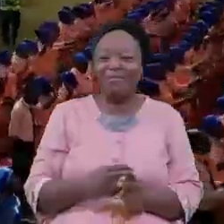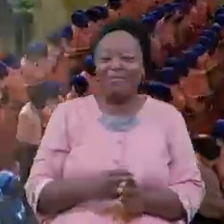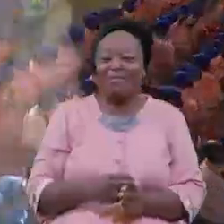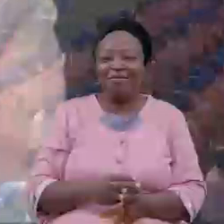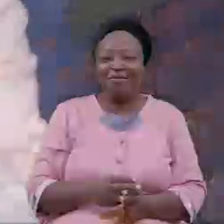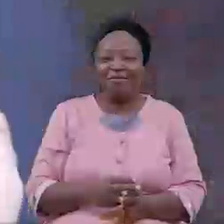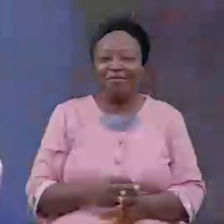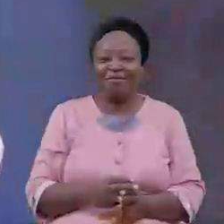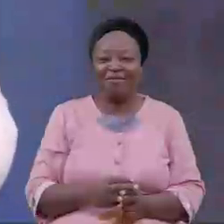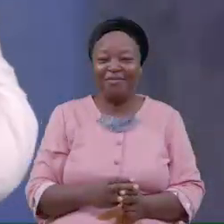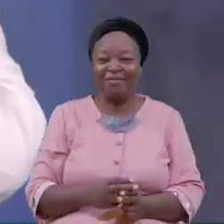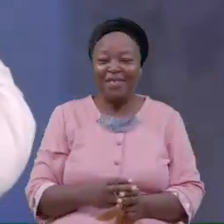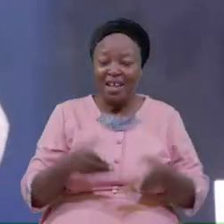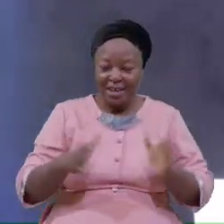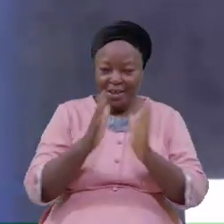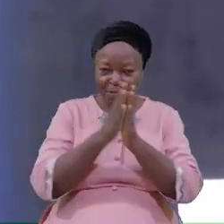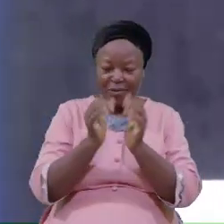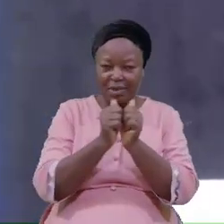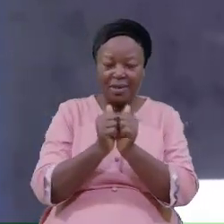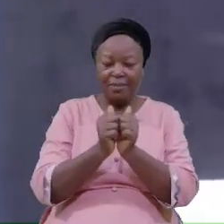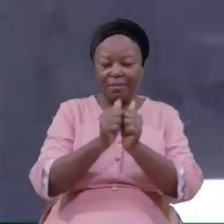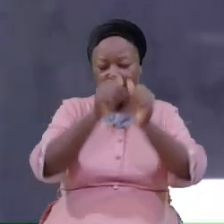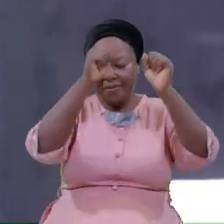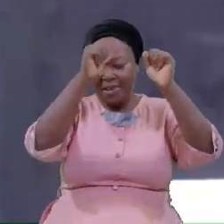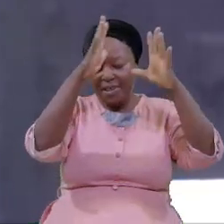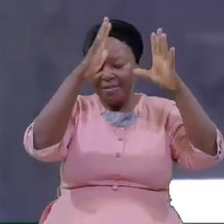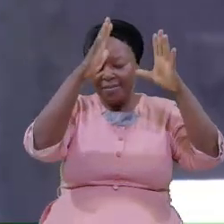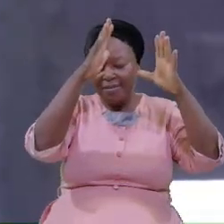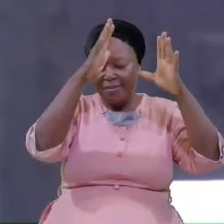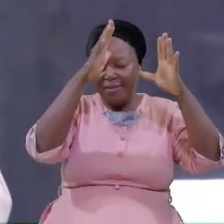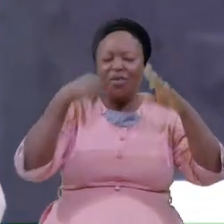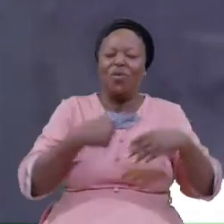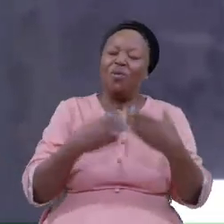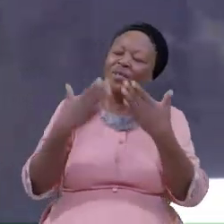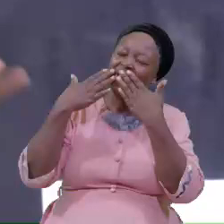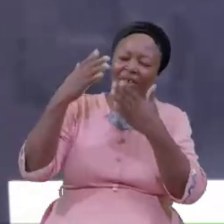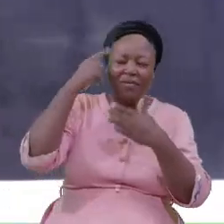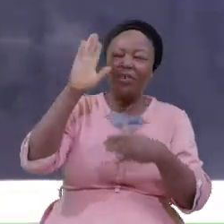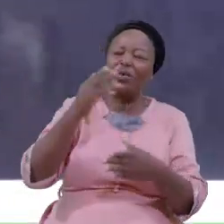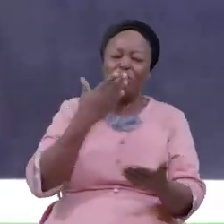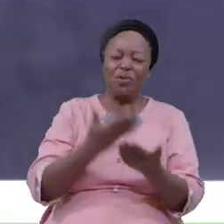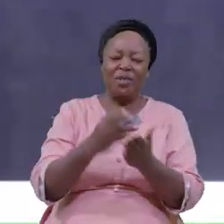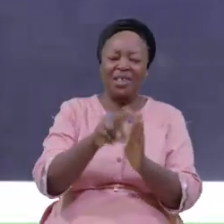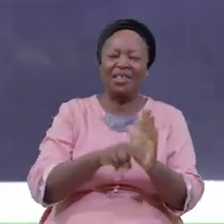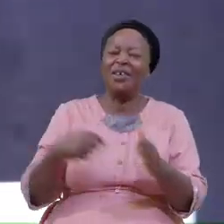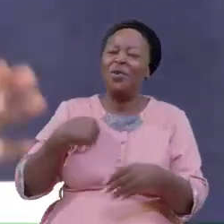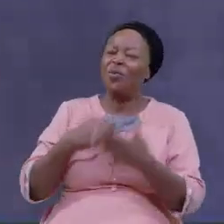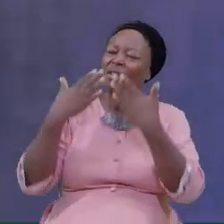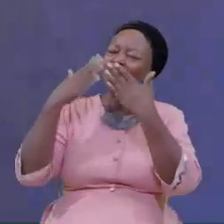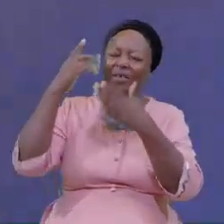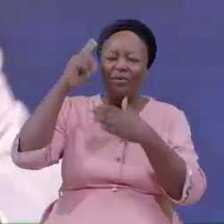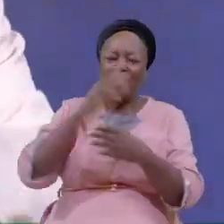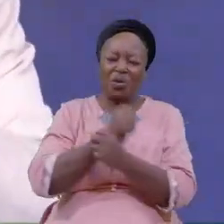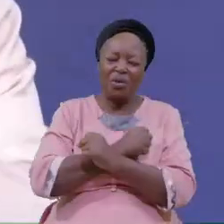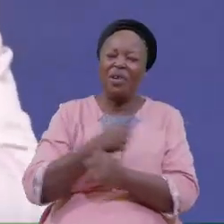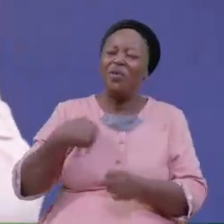Let's have a word of prayer. Father, we thank you for your goodness. We thank you for your love. We thank